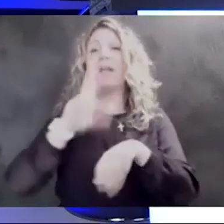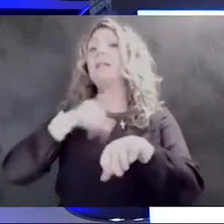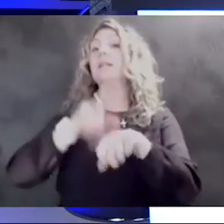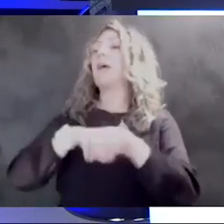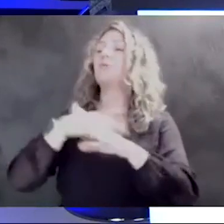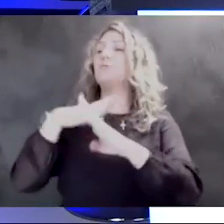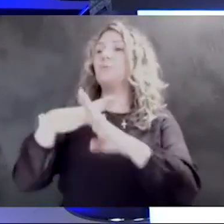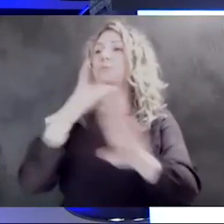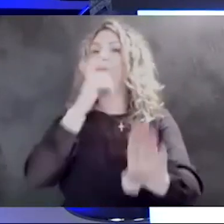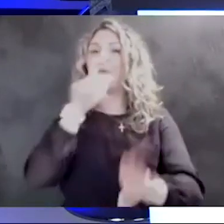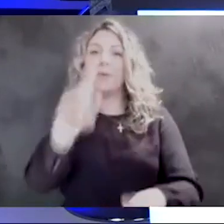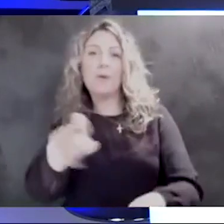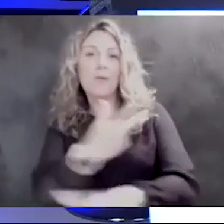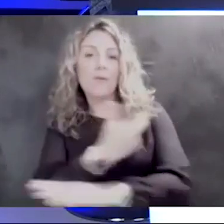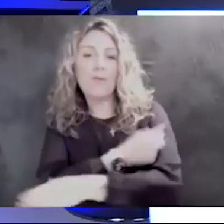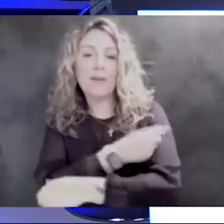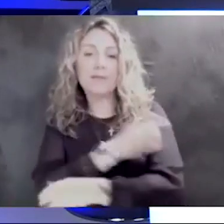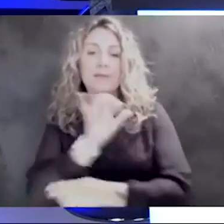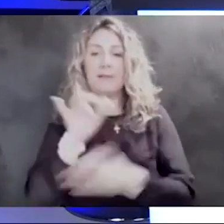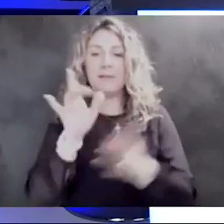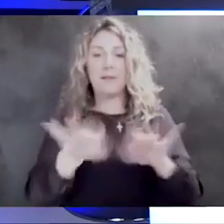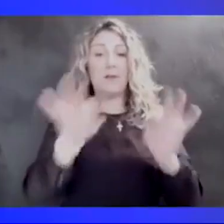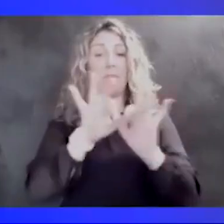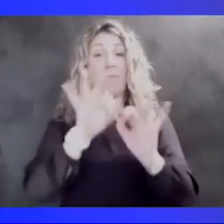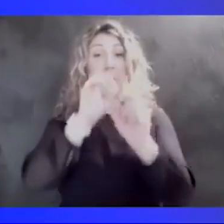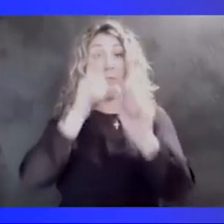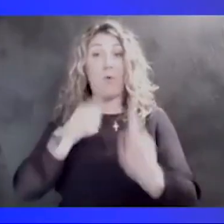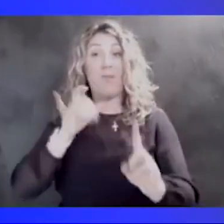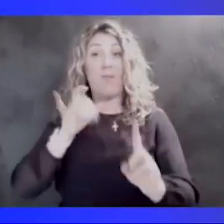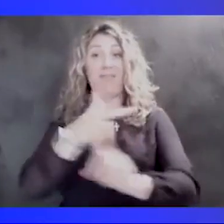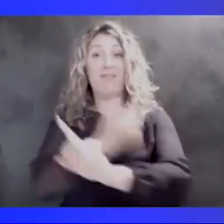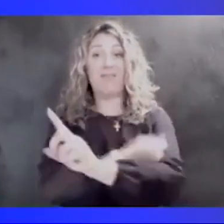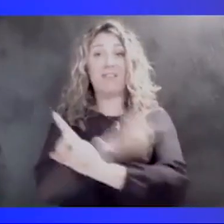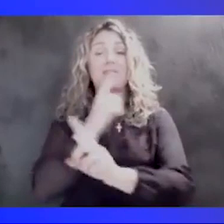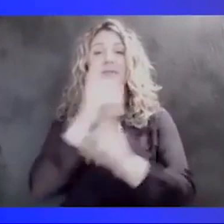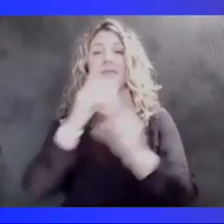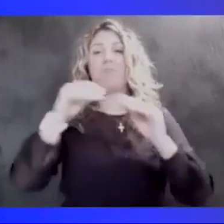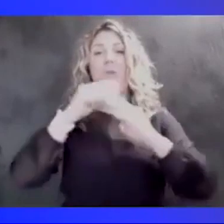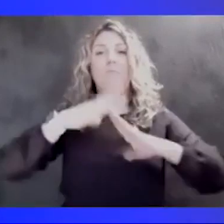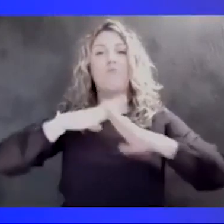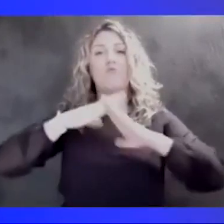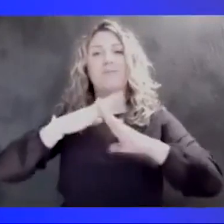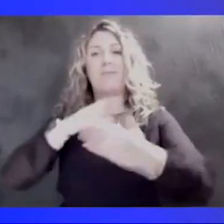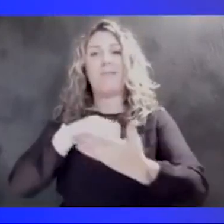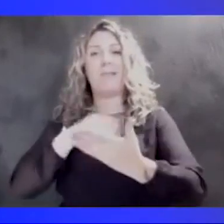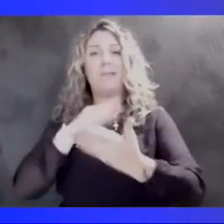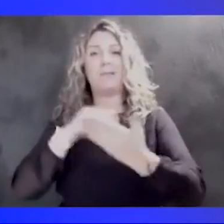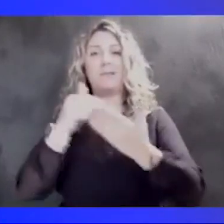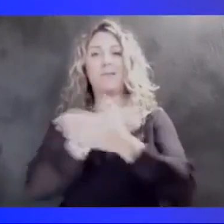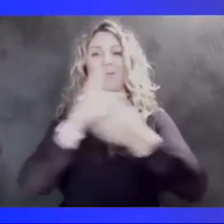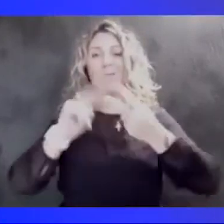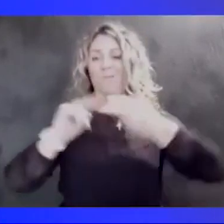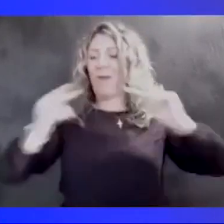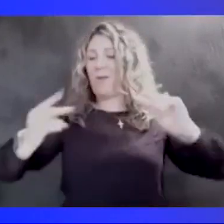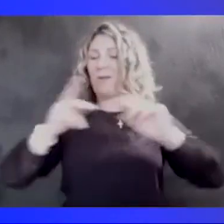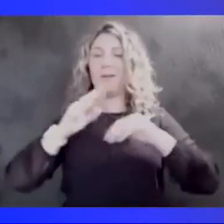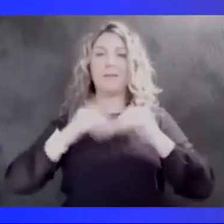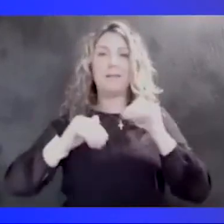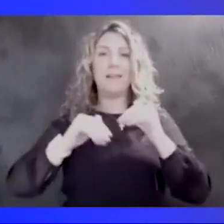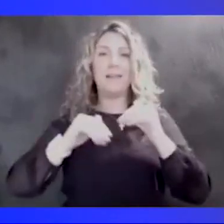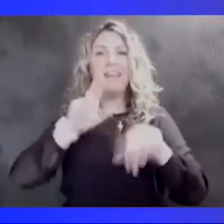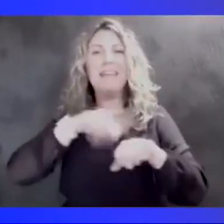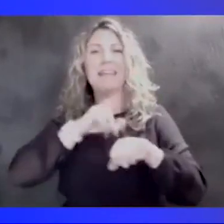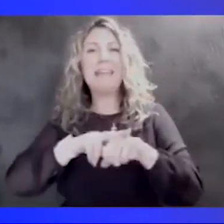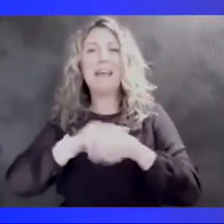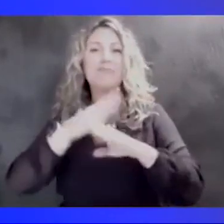think this is an important point, that the vaccines are way more protective against the variants than the natural immunity you may have had